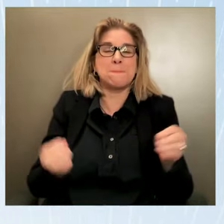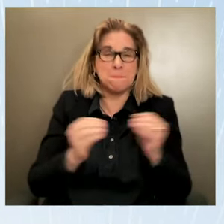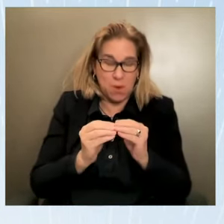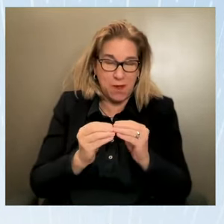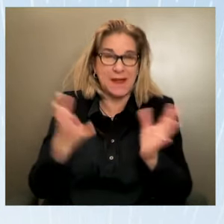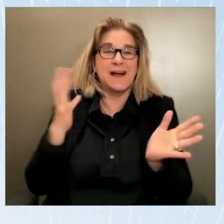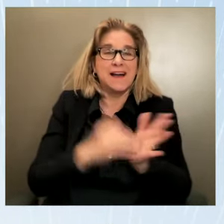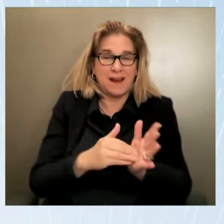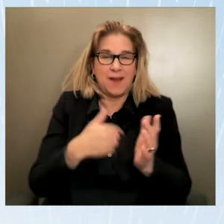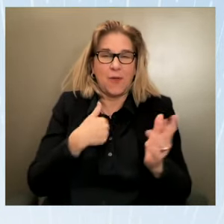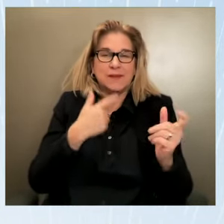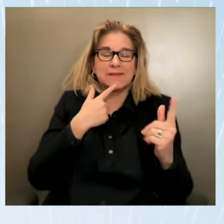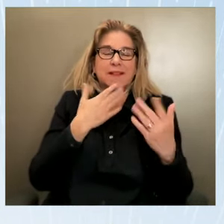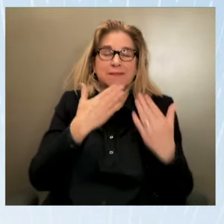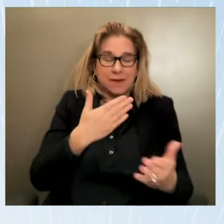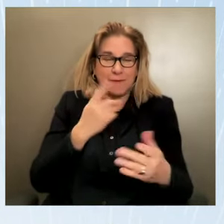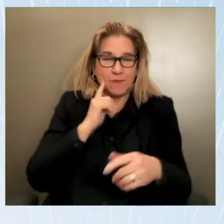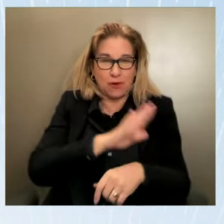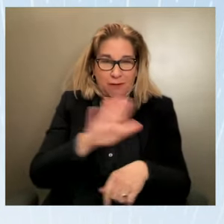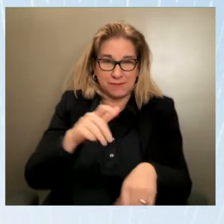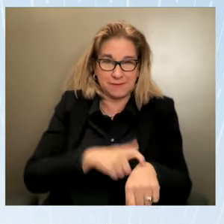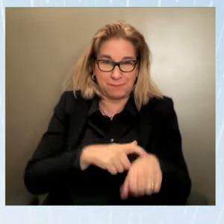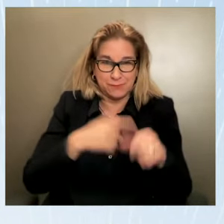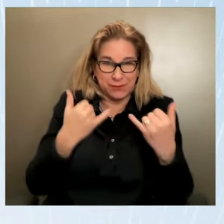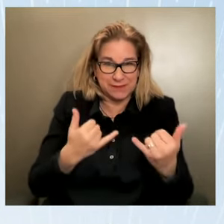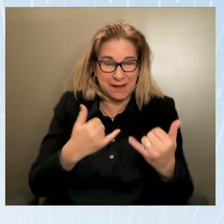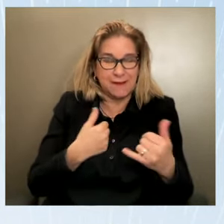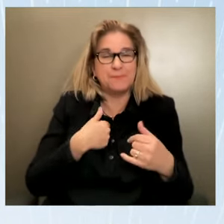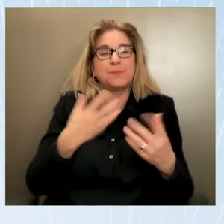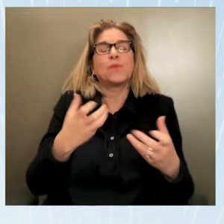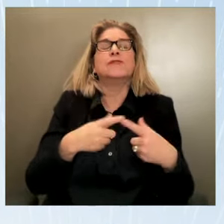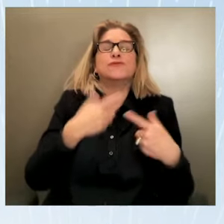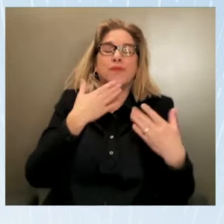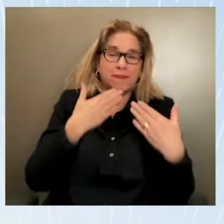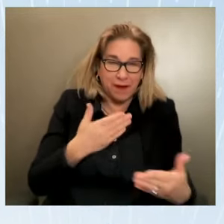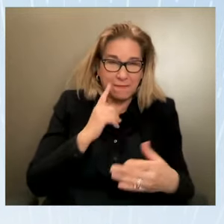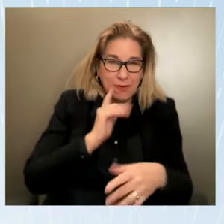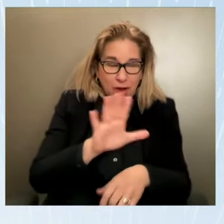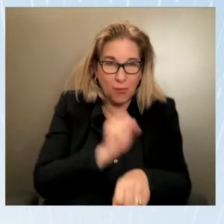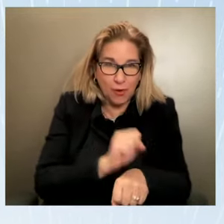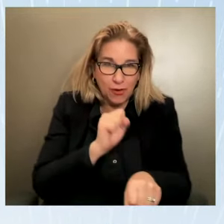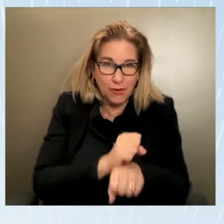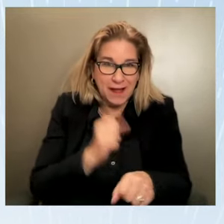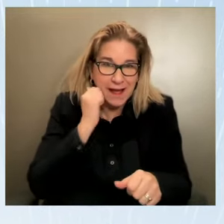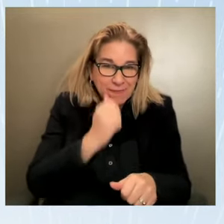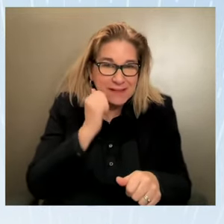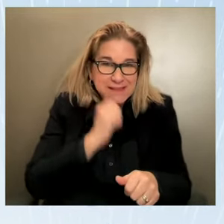single day. And we look forward to doing more and doing more together in the year ahead. Thank you.